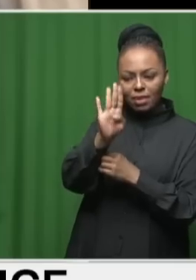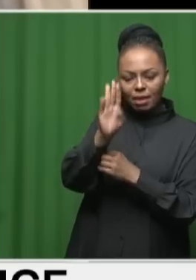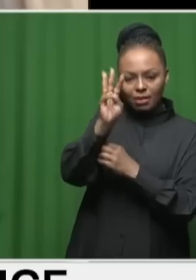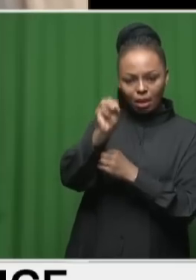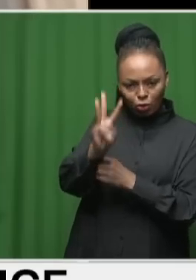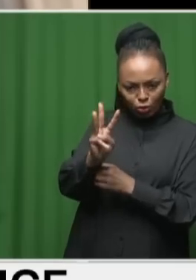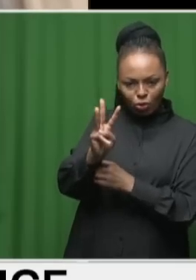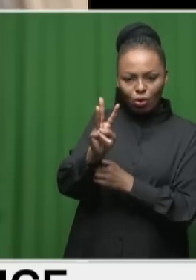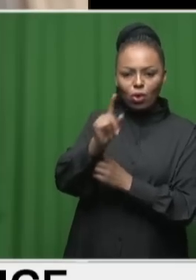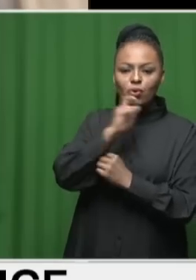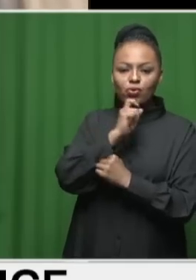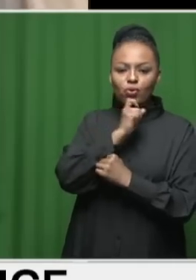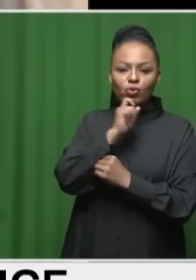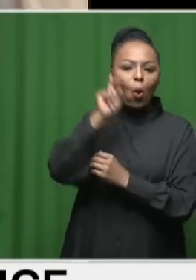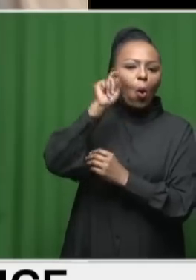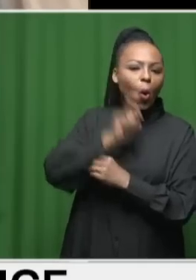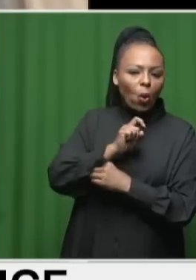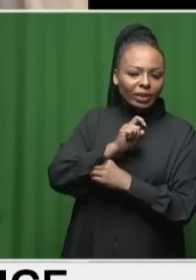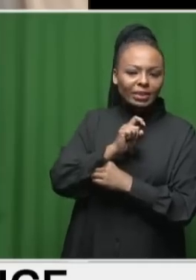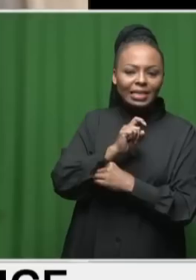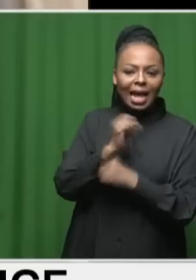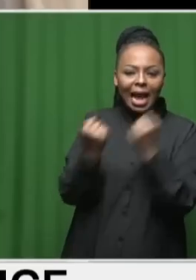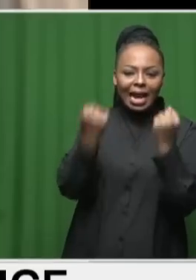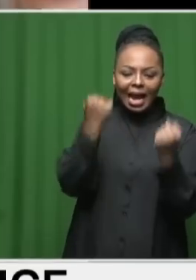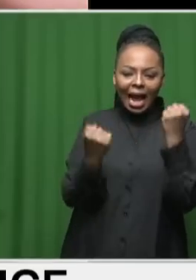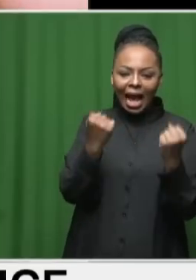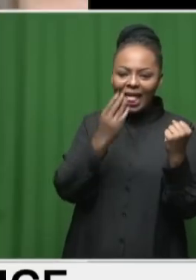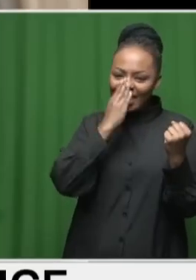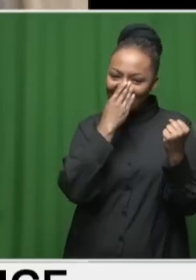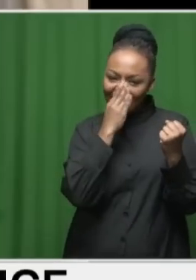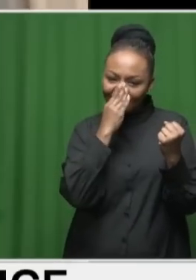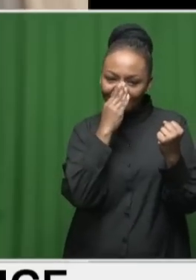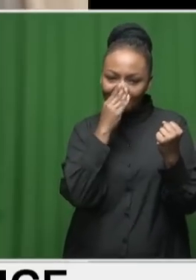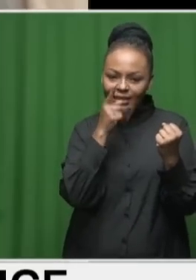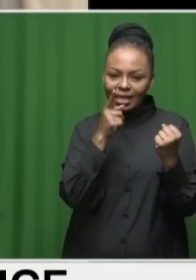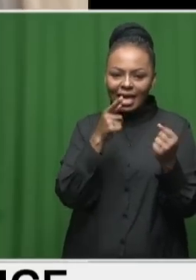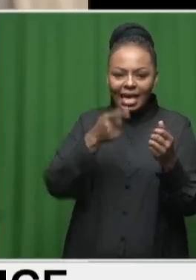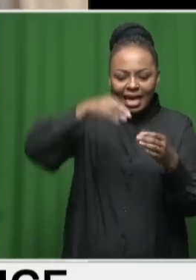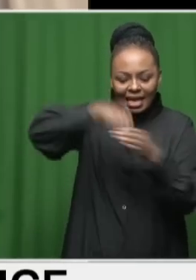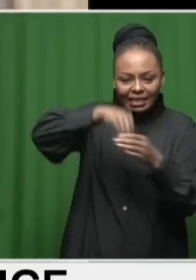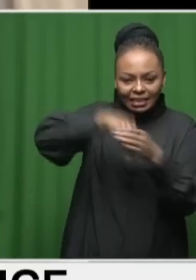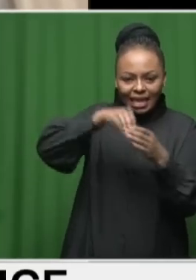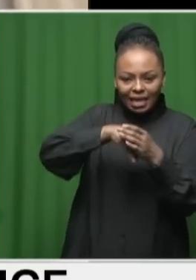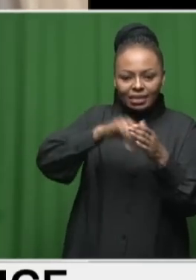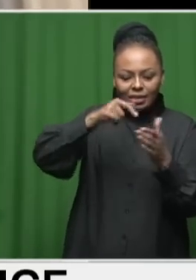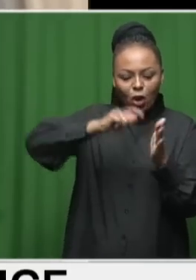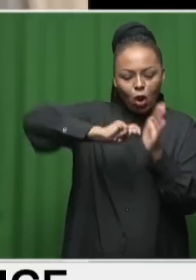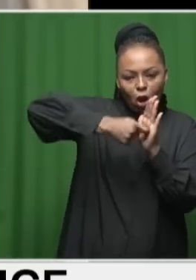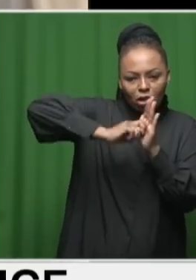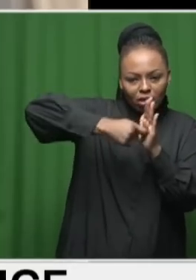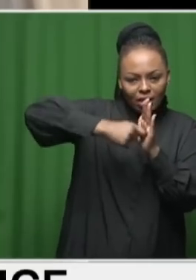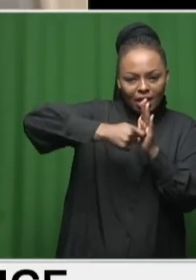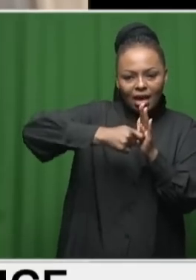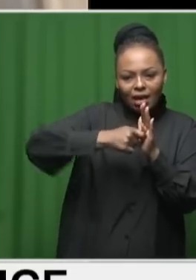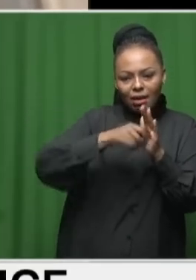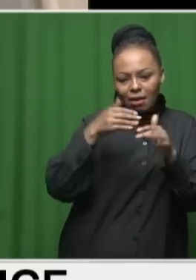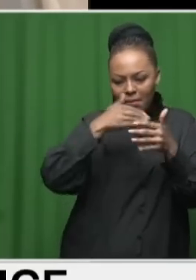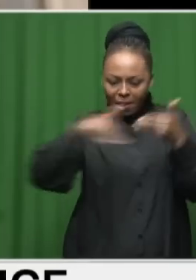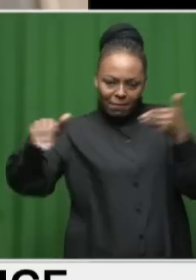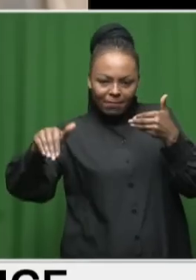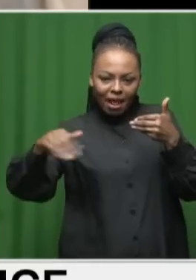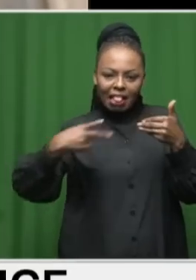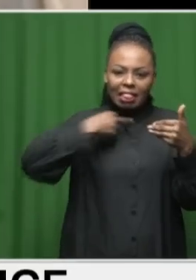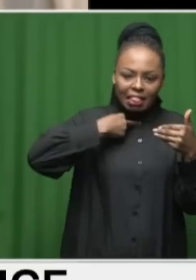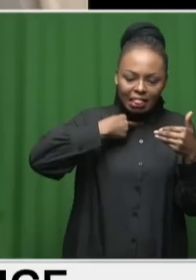fact, they would use old car thieves to help them make locks that you cannot break into. Terrorism gets